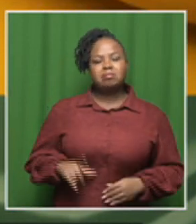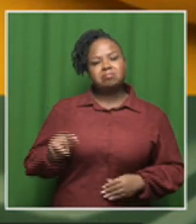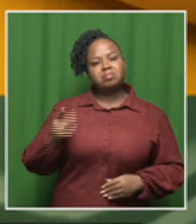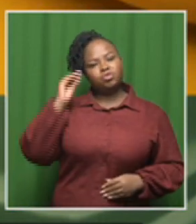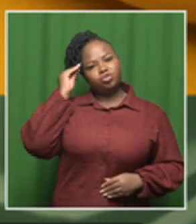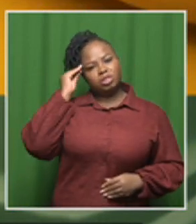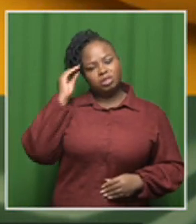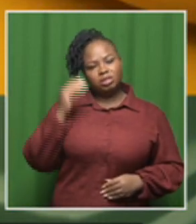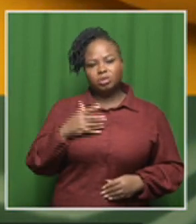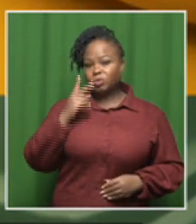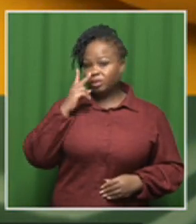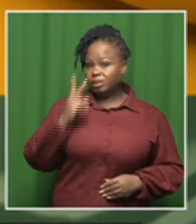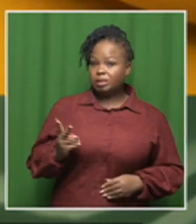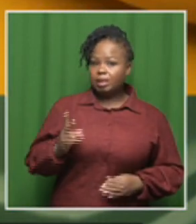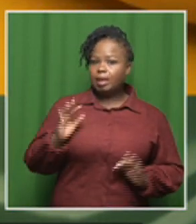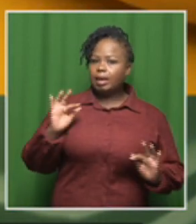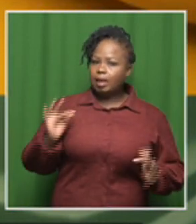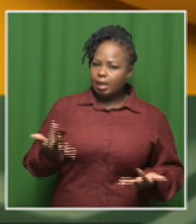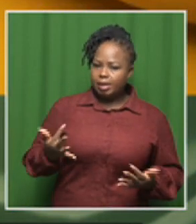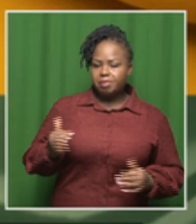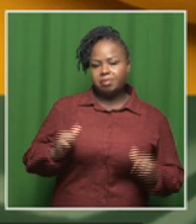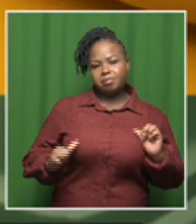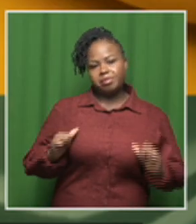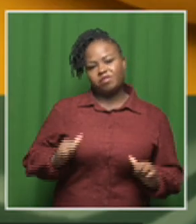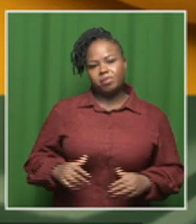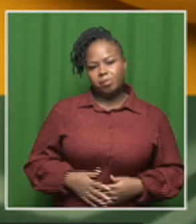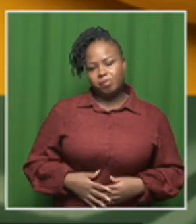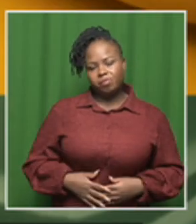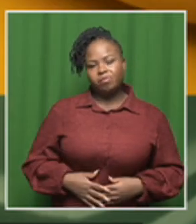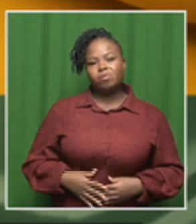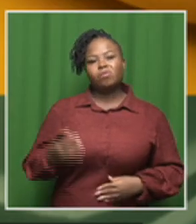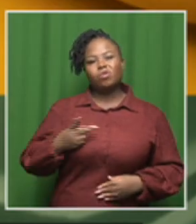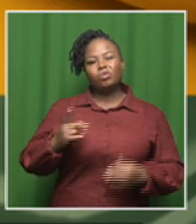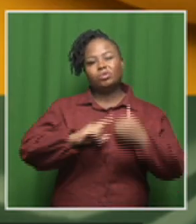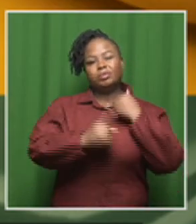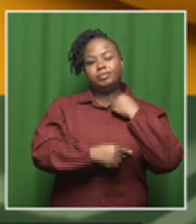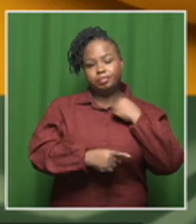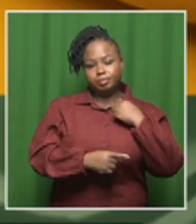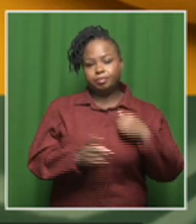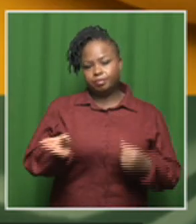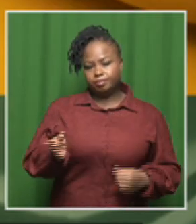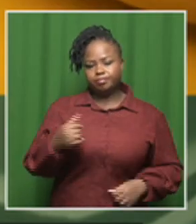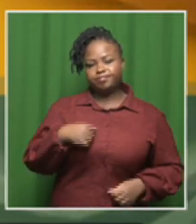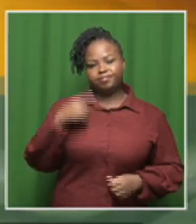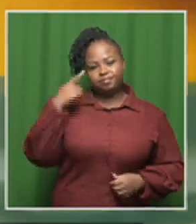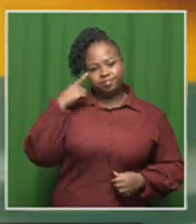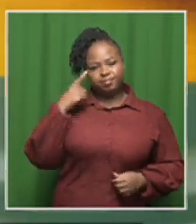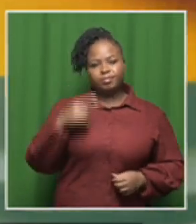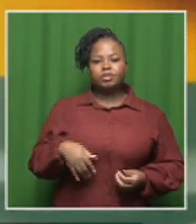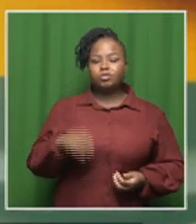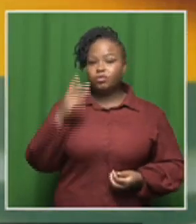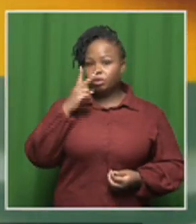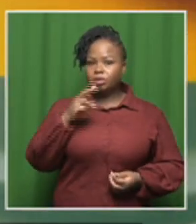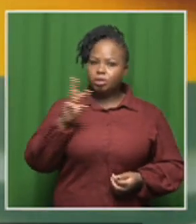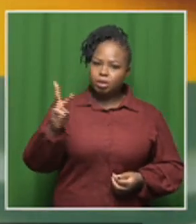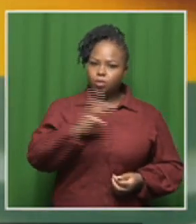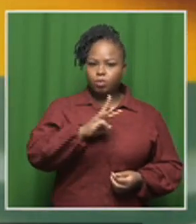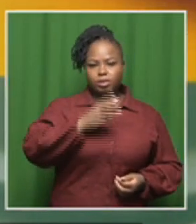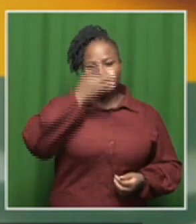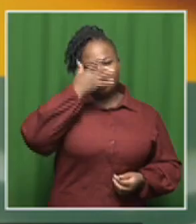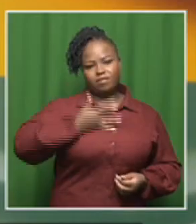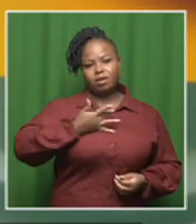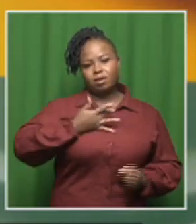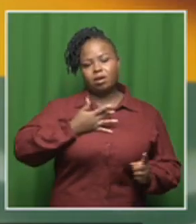interesting to see how is he going to perform. And lastly, I think in the same breath, when you look at the West Africa, it will